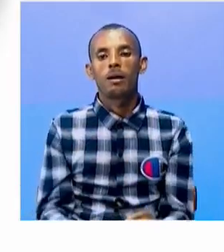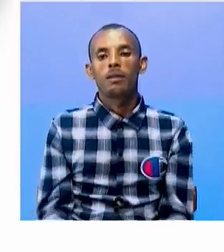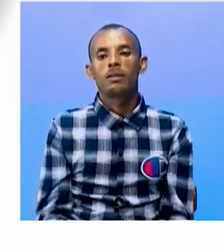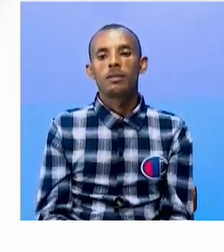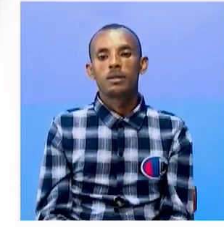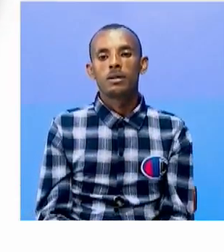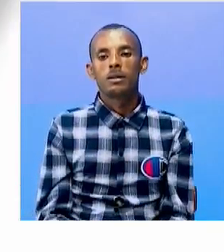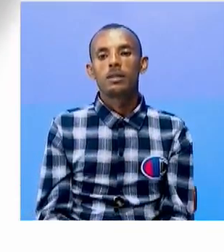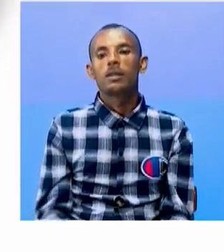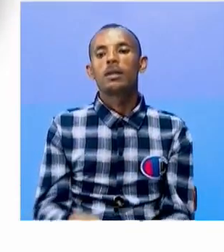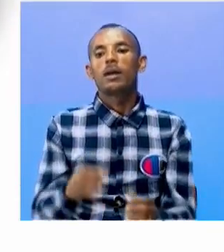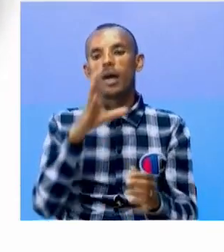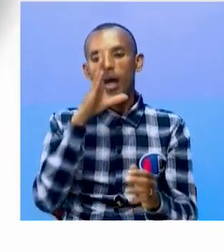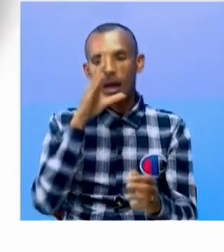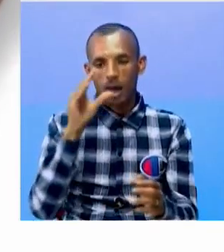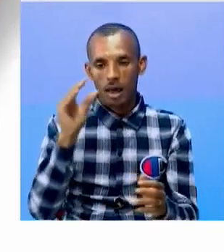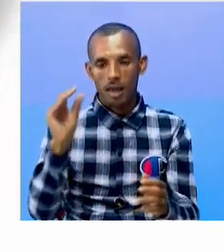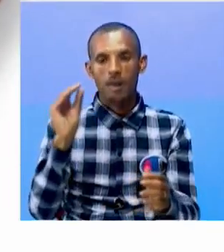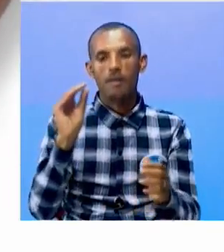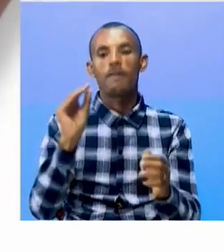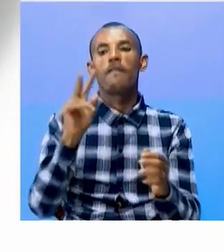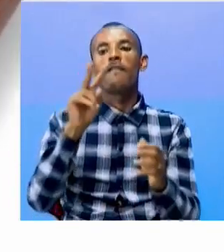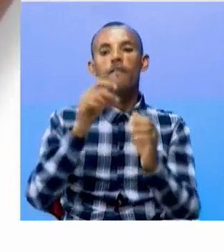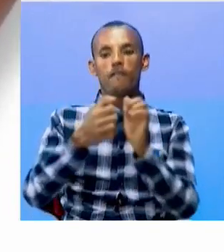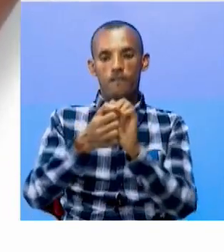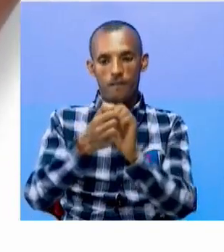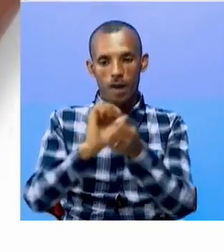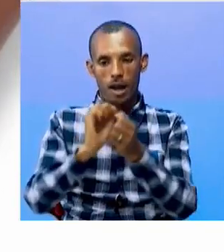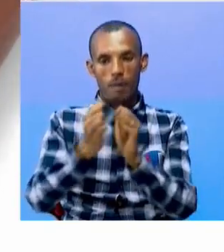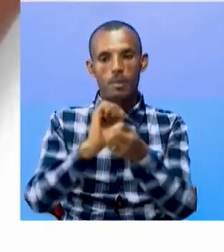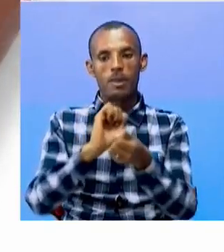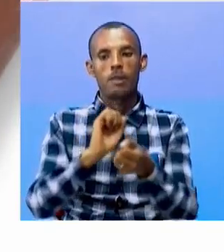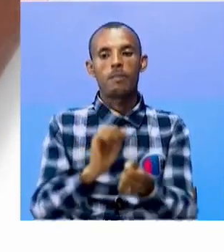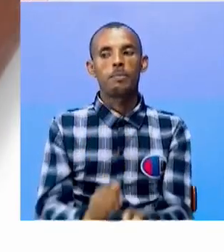A number and a variable.